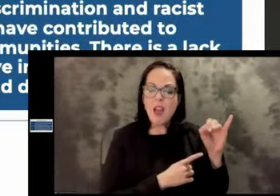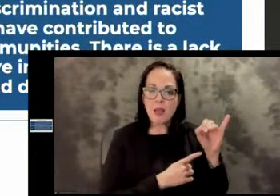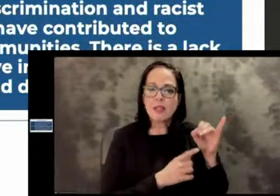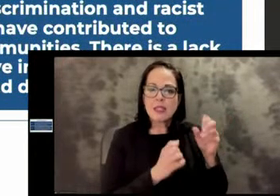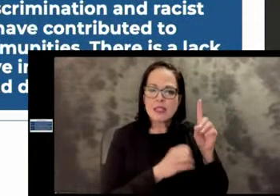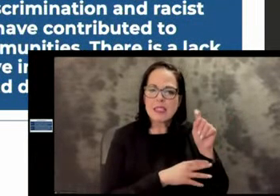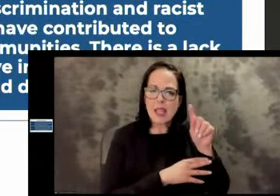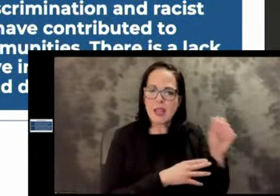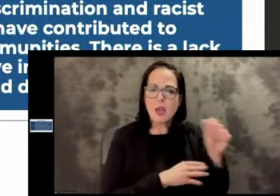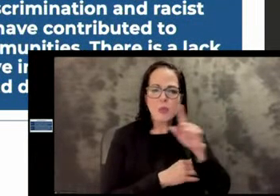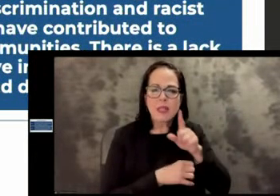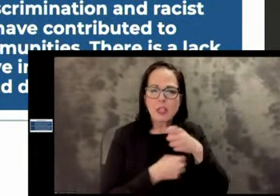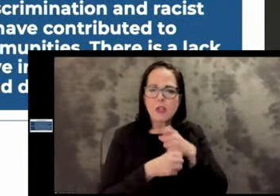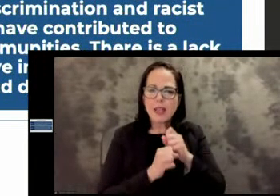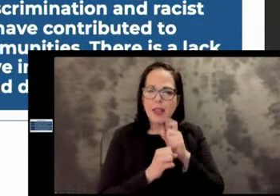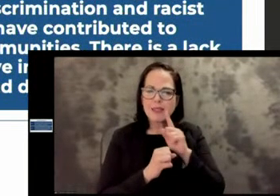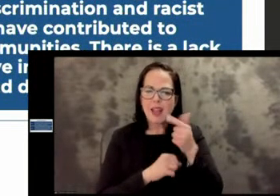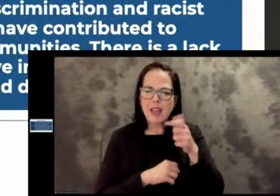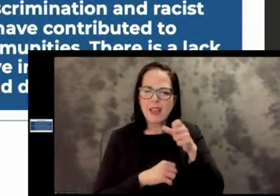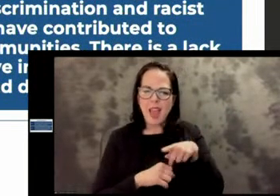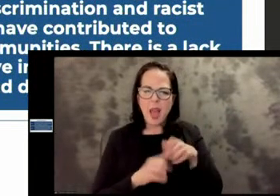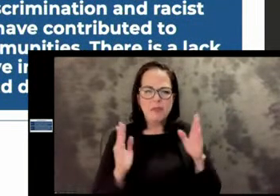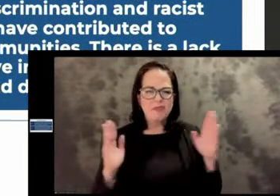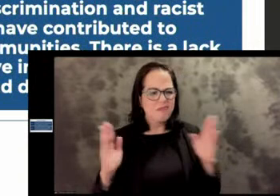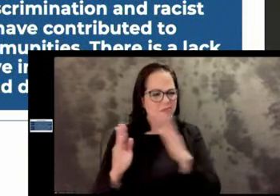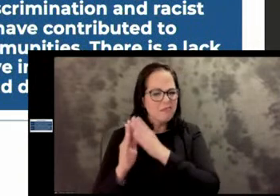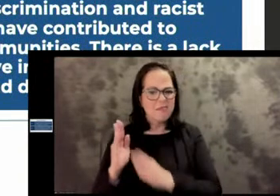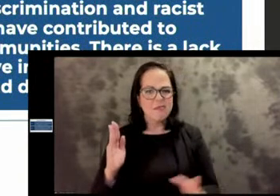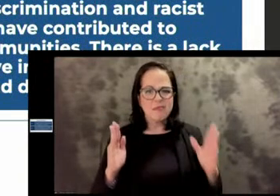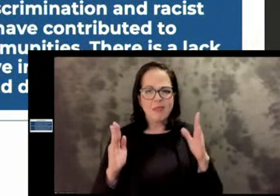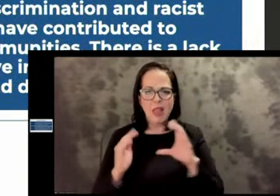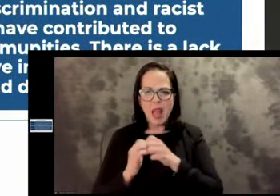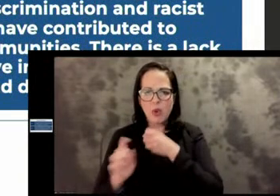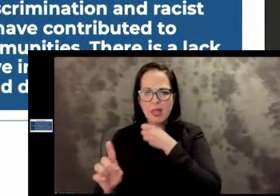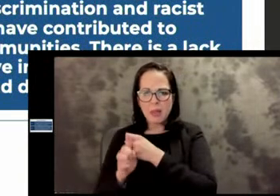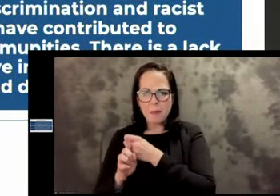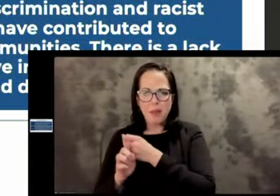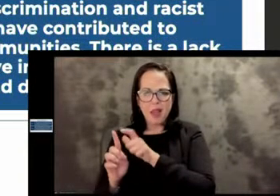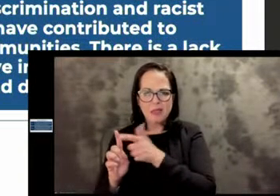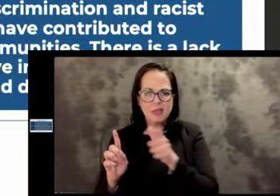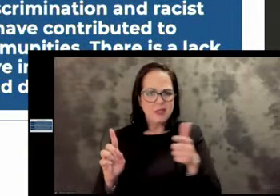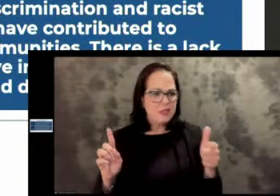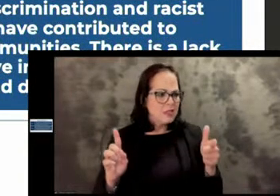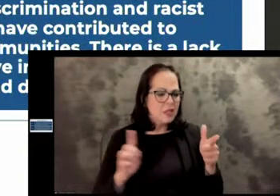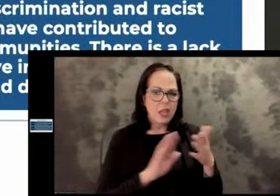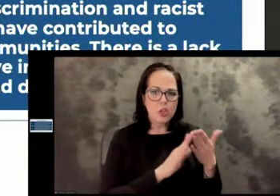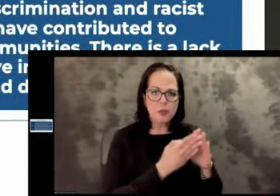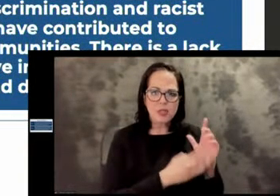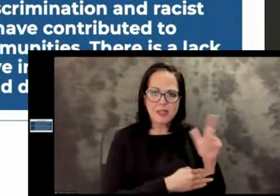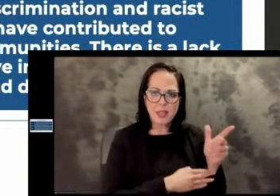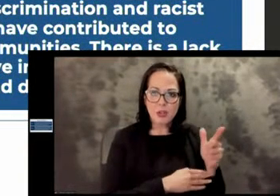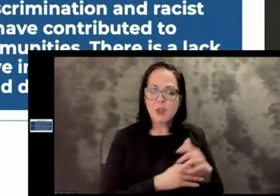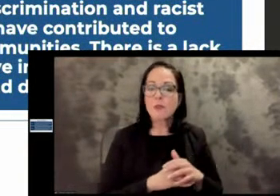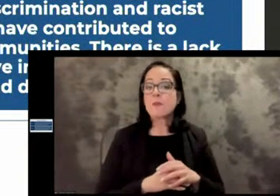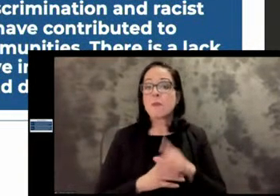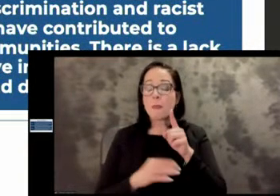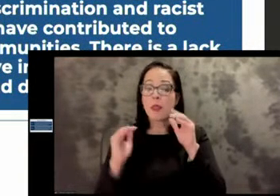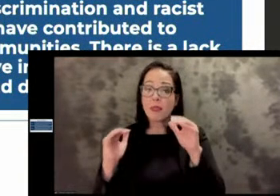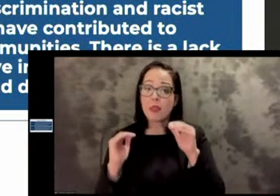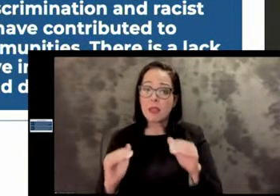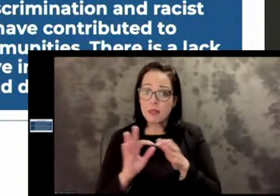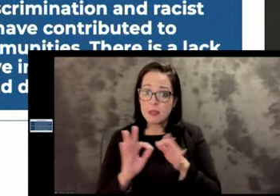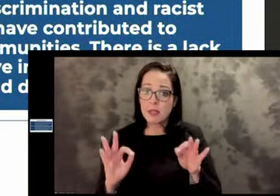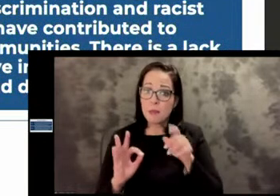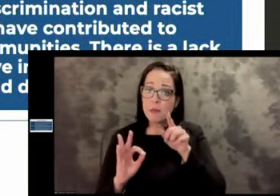a gap in understanding how these incidents impact our communities. The second problem statement deals particularly with